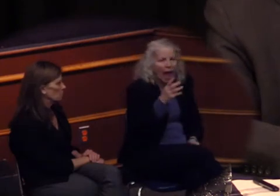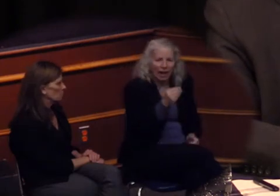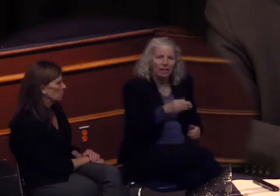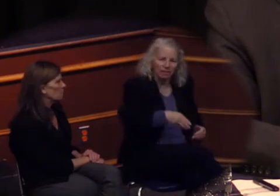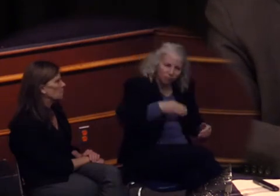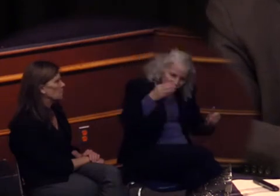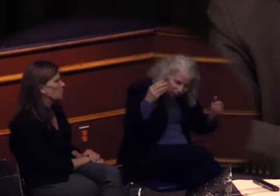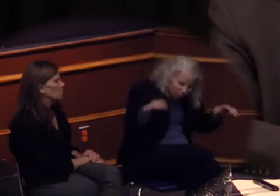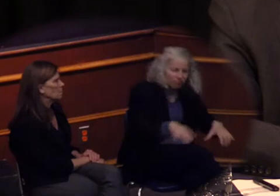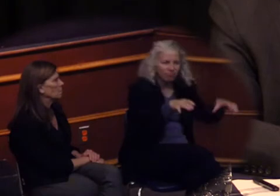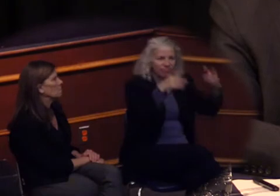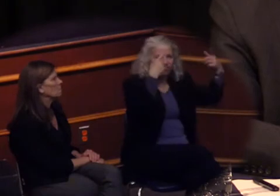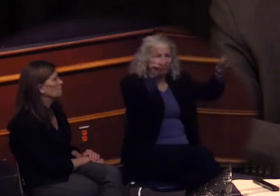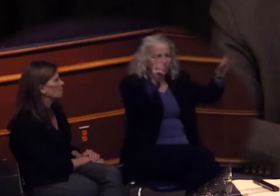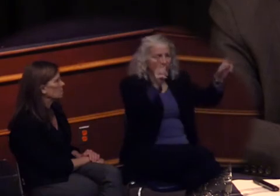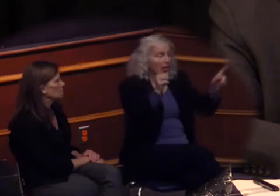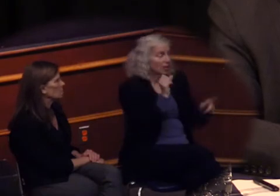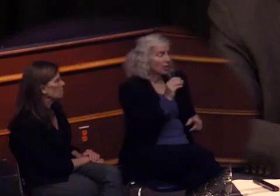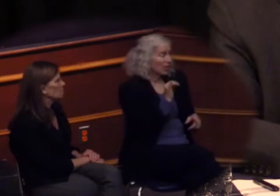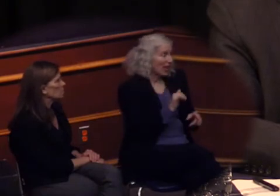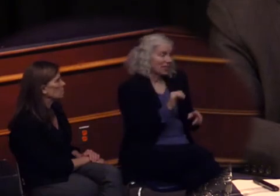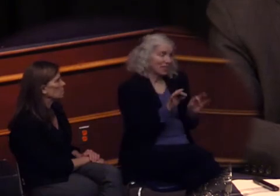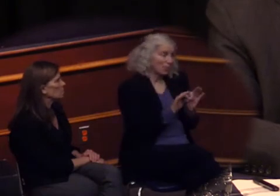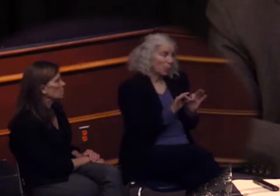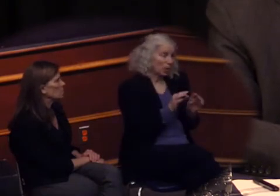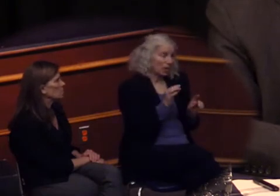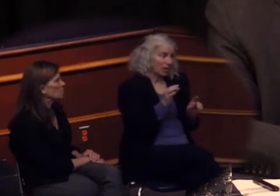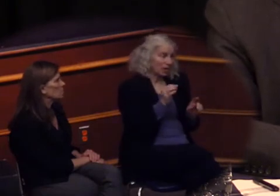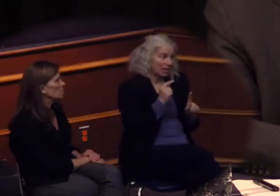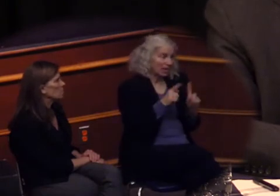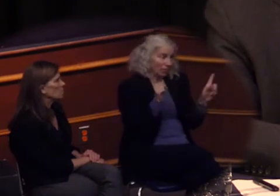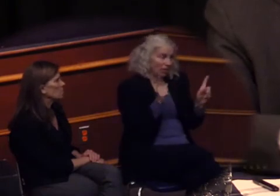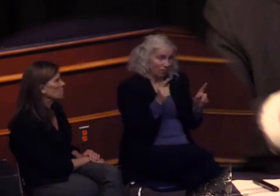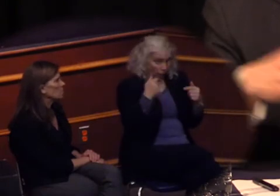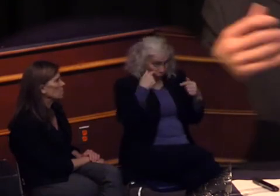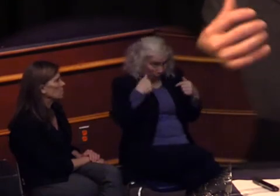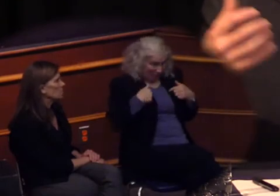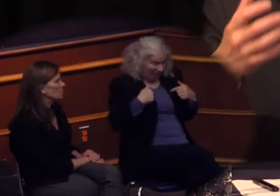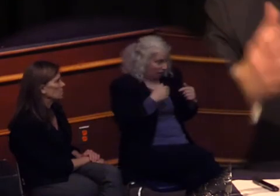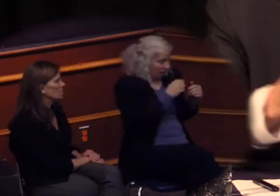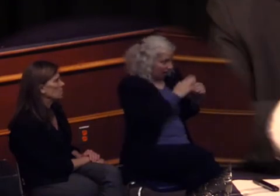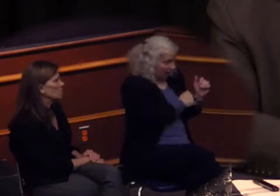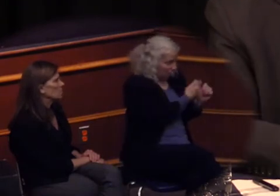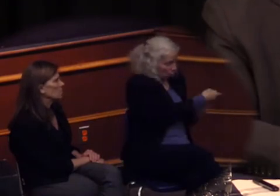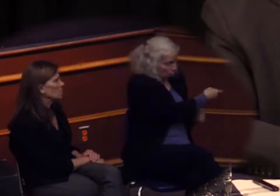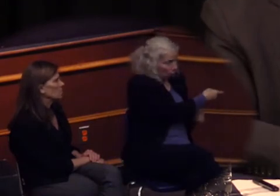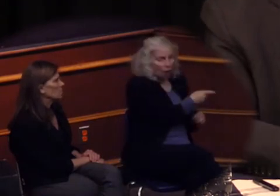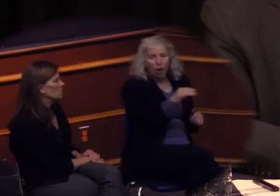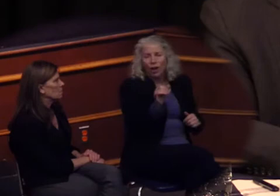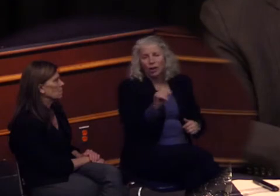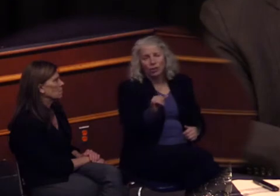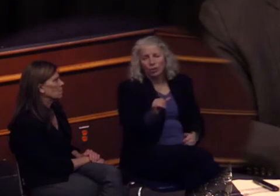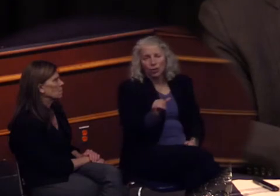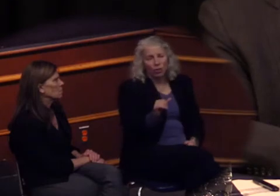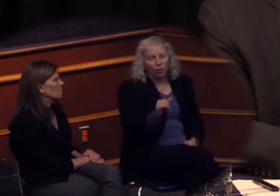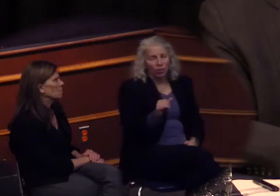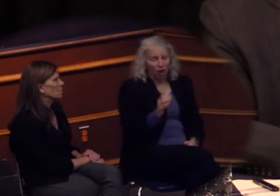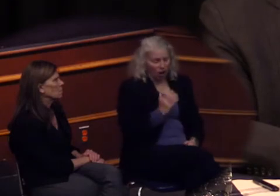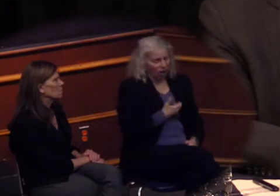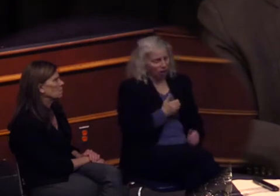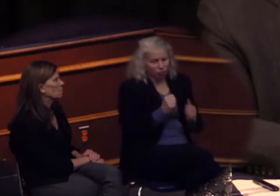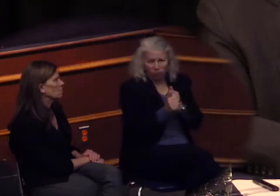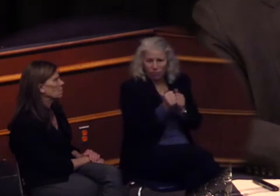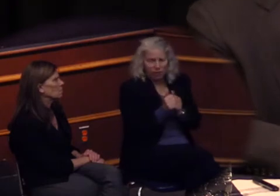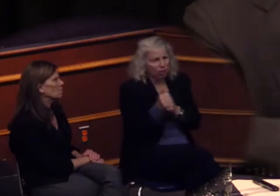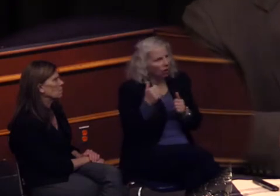it. So that is the key differentiator I'd ask you to consider. I'm also very proud of the strength of our campaign. We have a lot of